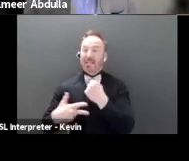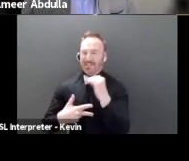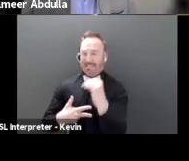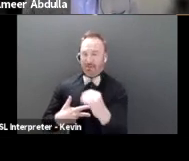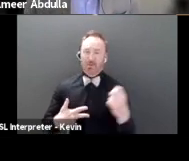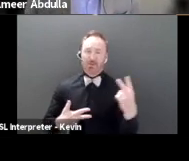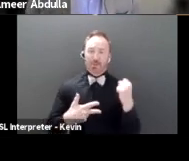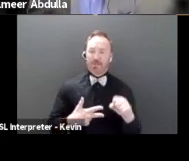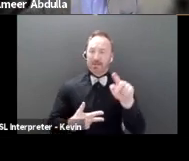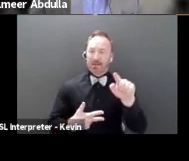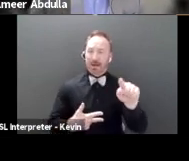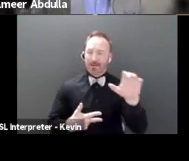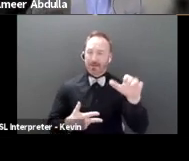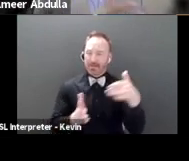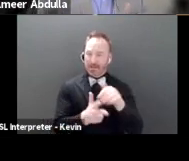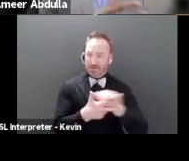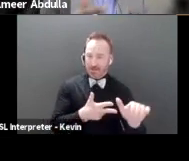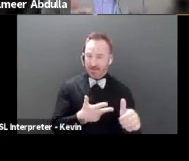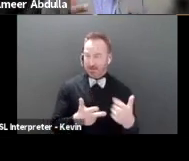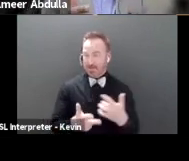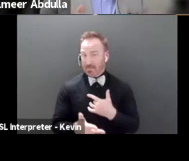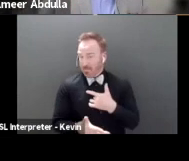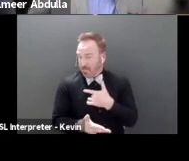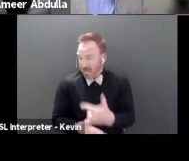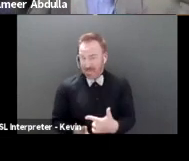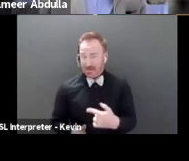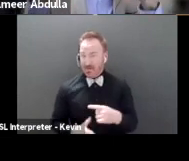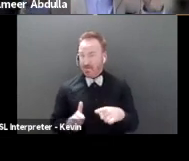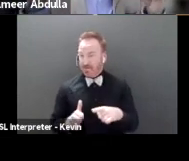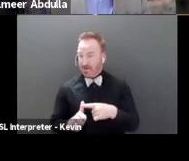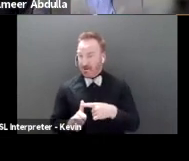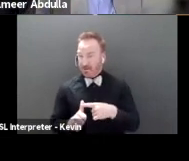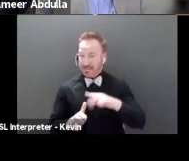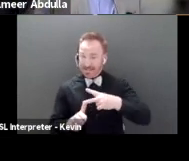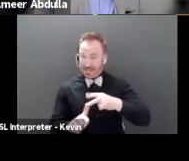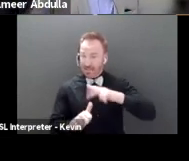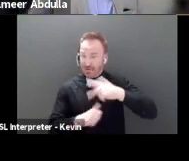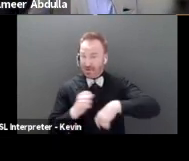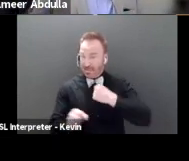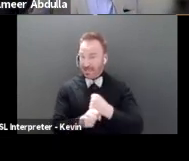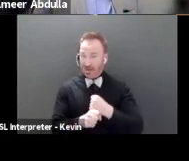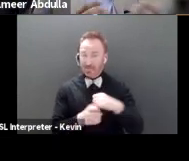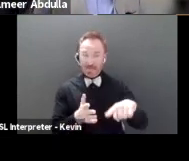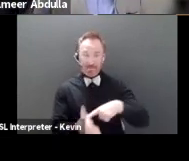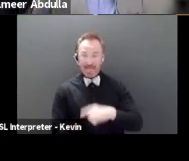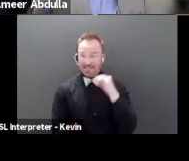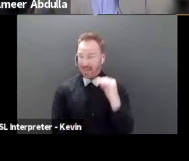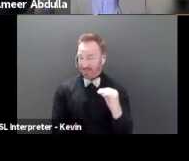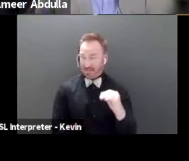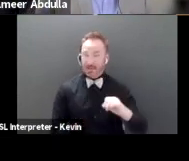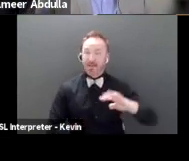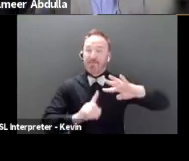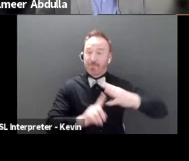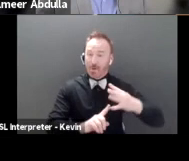at 100,000? Again, very common to not pay yourself for a period of time and then sort of catch up later. And then another